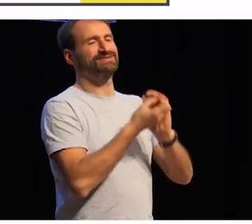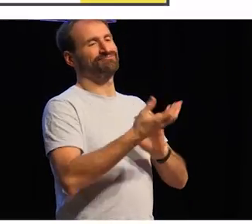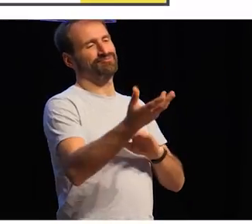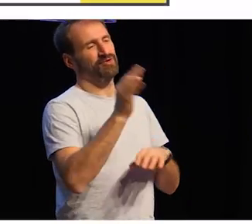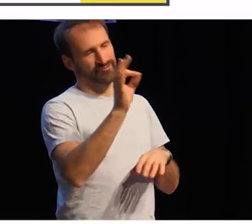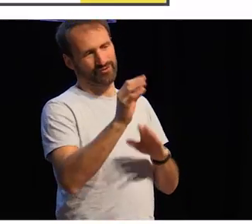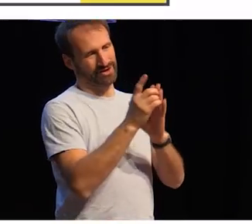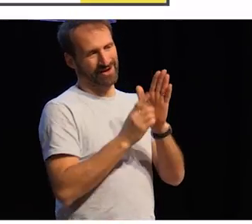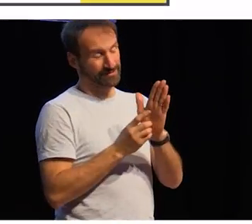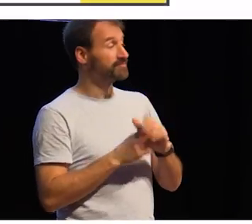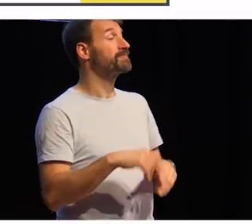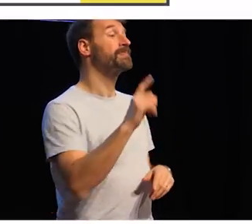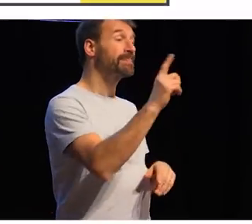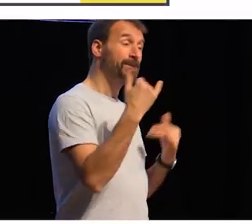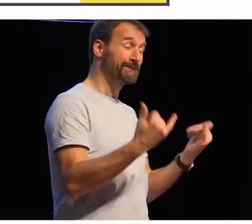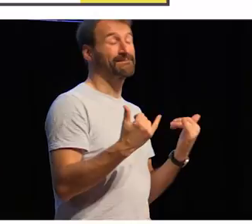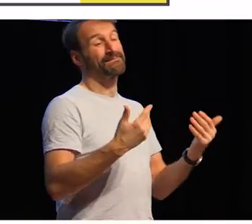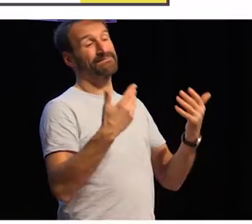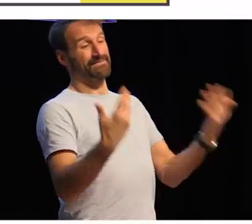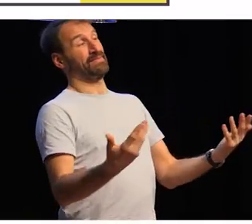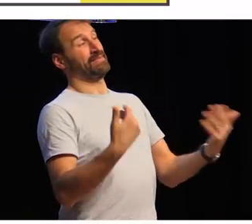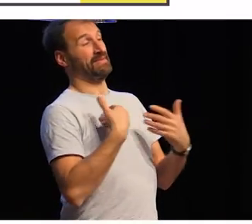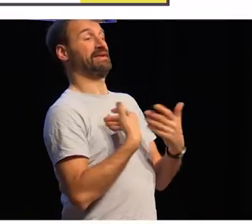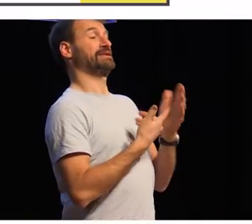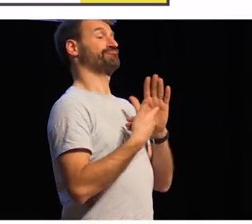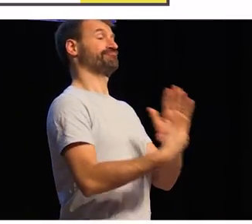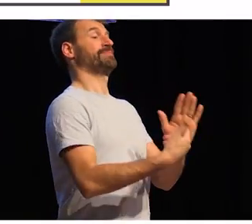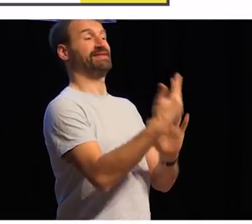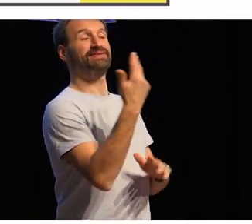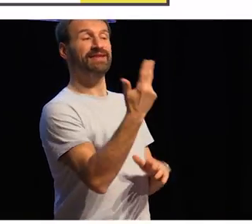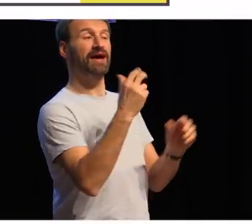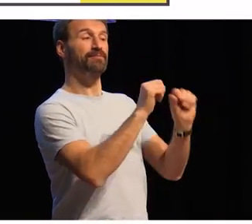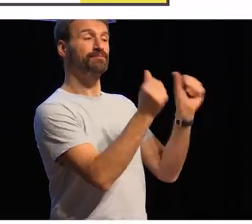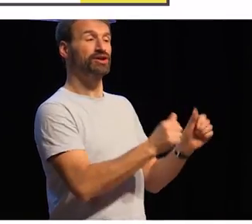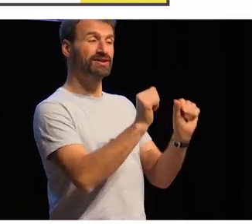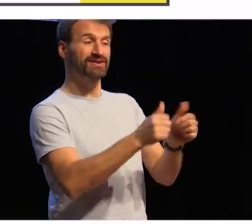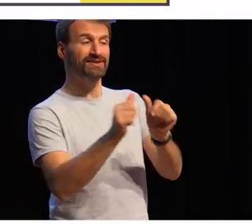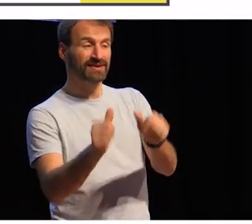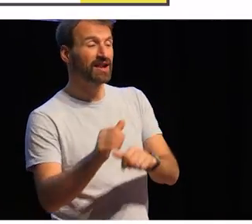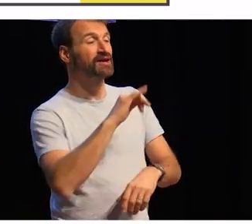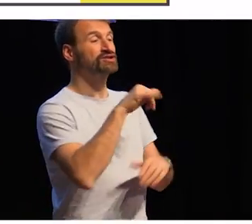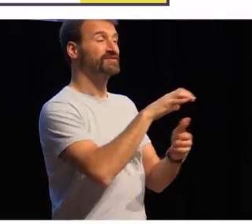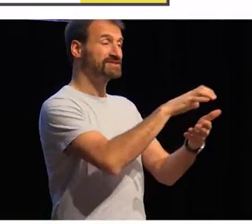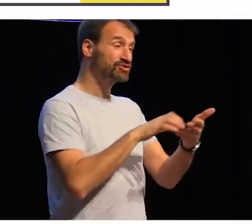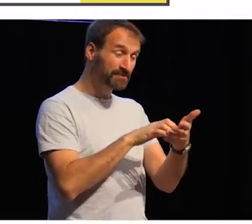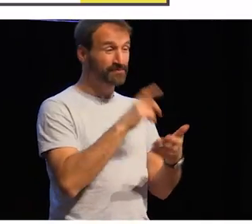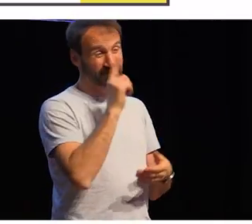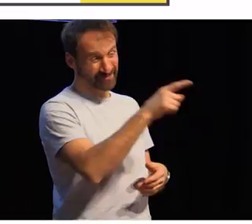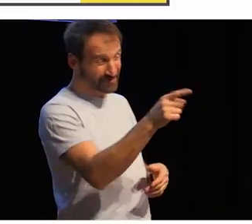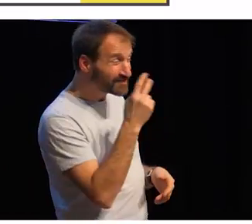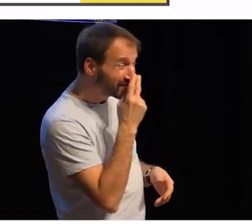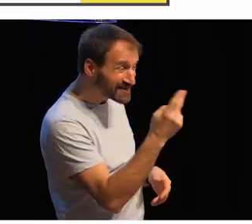end of the day, I shared with you three models of JavaScript. So next time when you see JavaScript interacting with